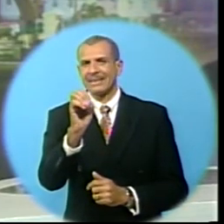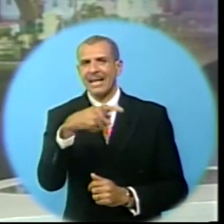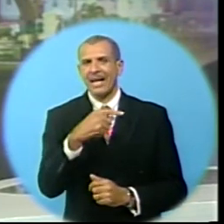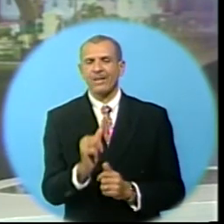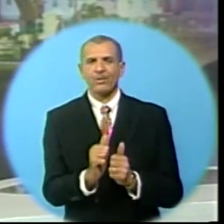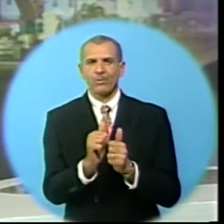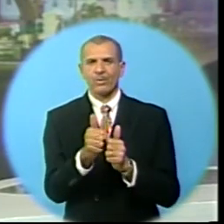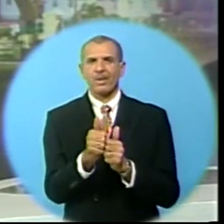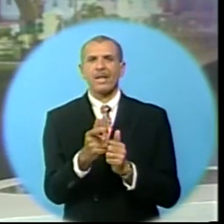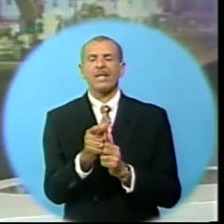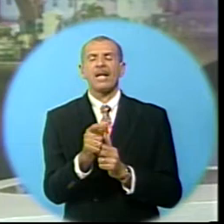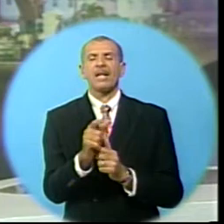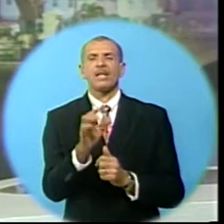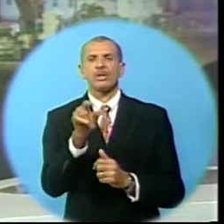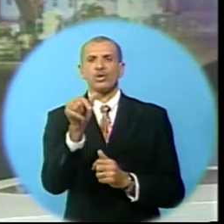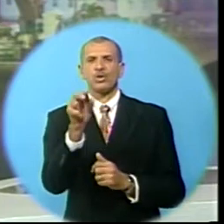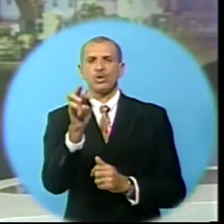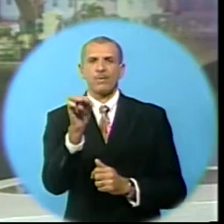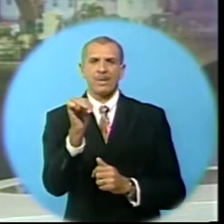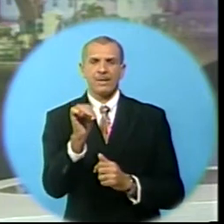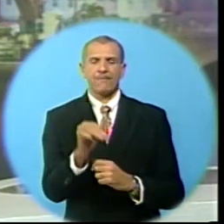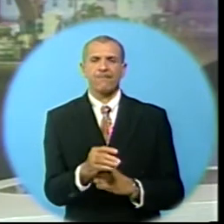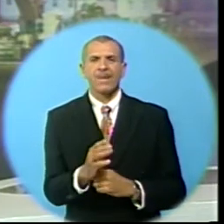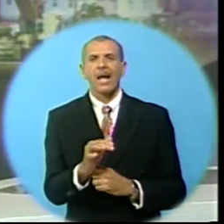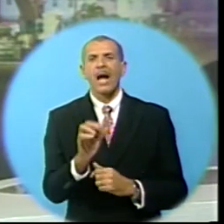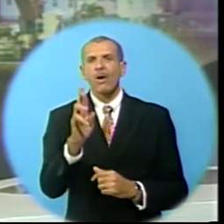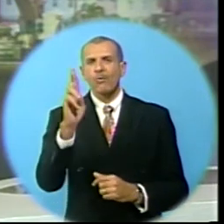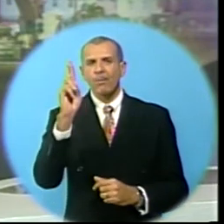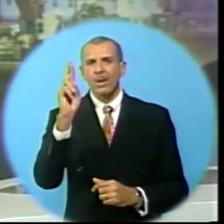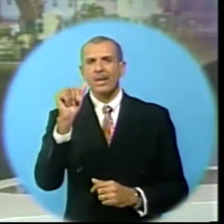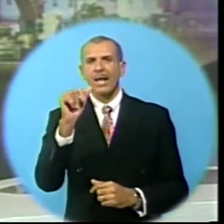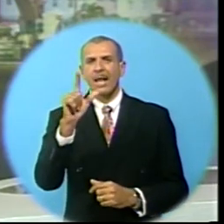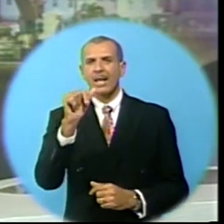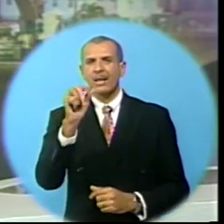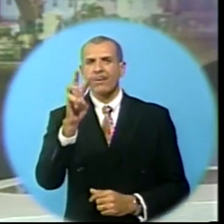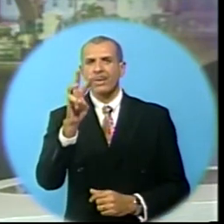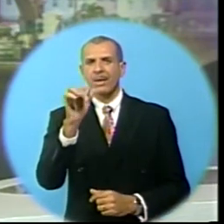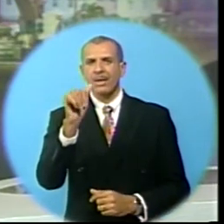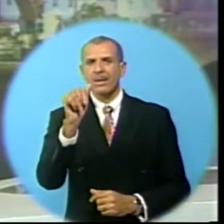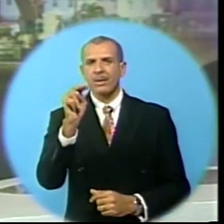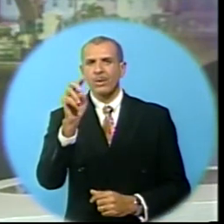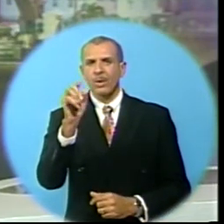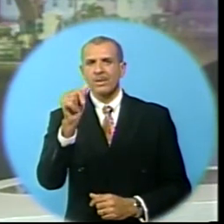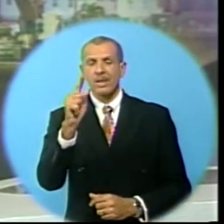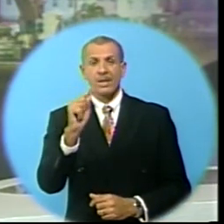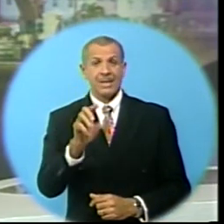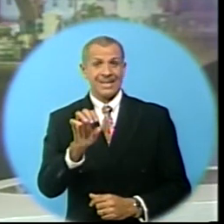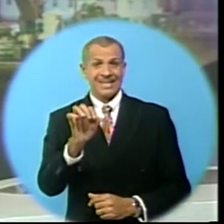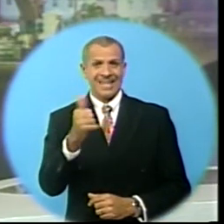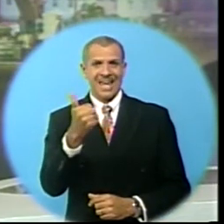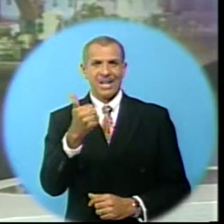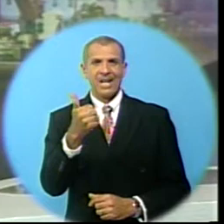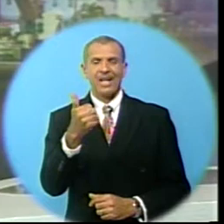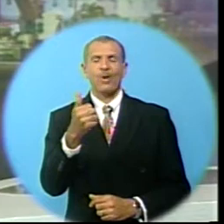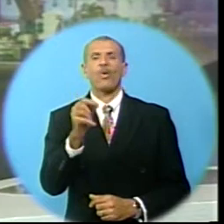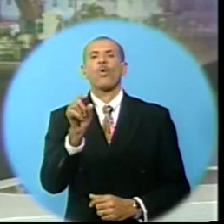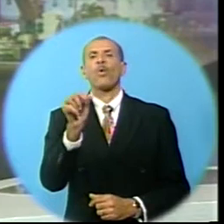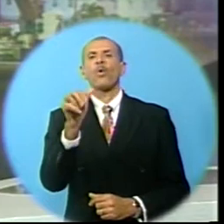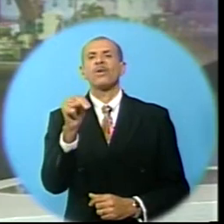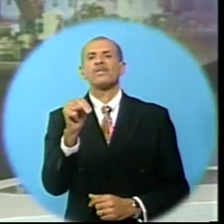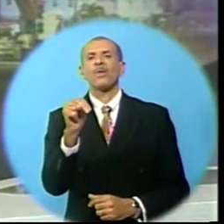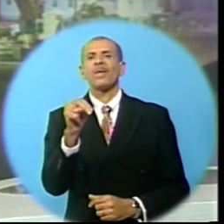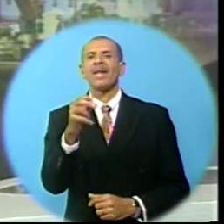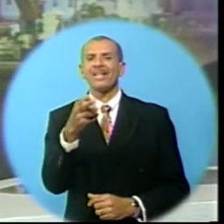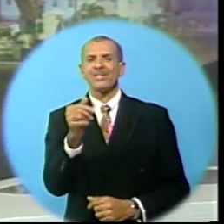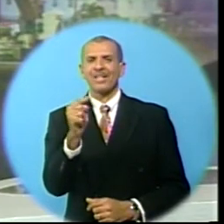to go top of Group E. Meanwhile, Robert Lewandowski took his recent run to 10 goals in just 3 matches with a